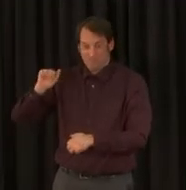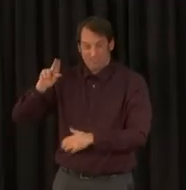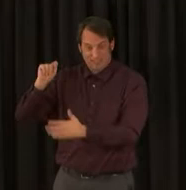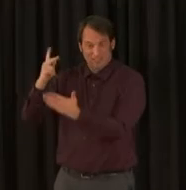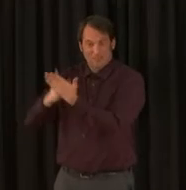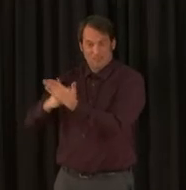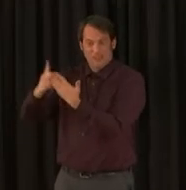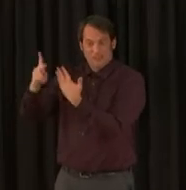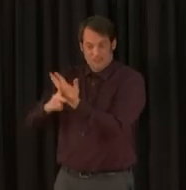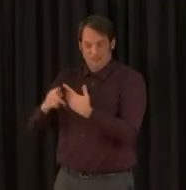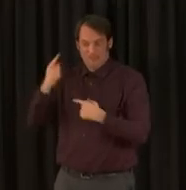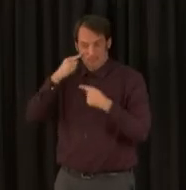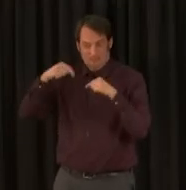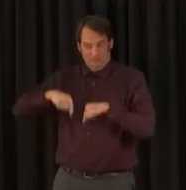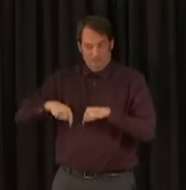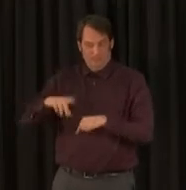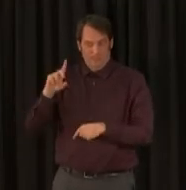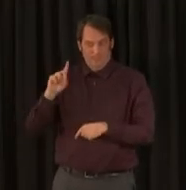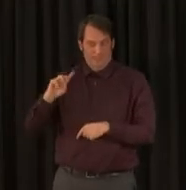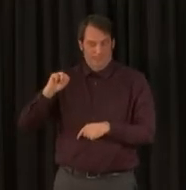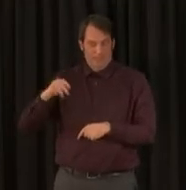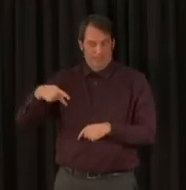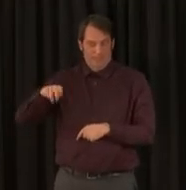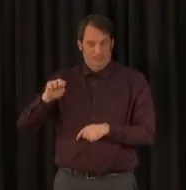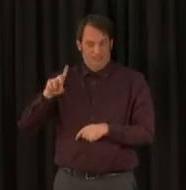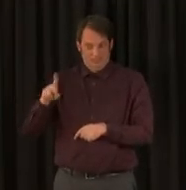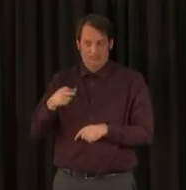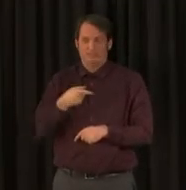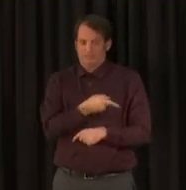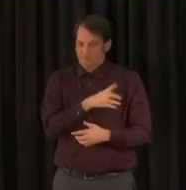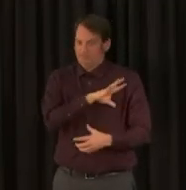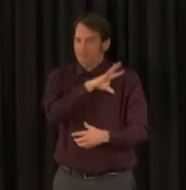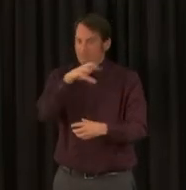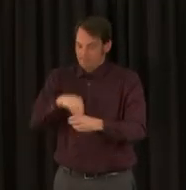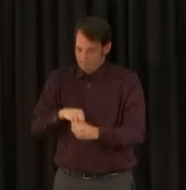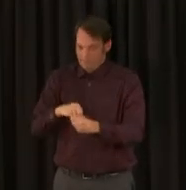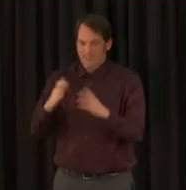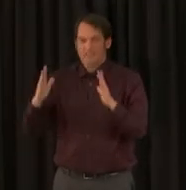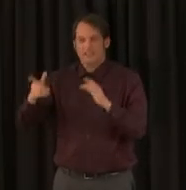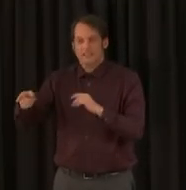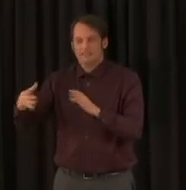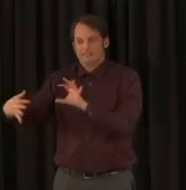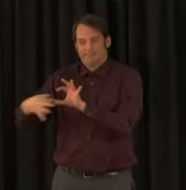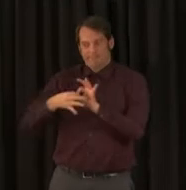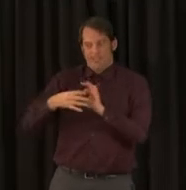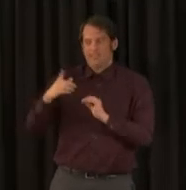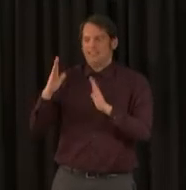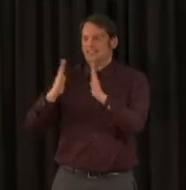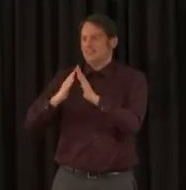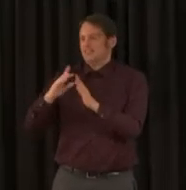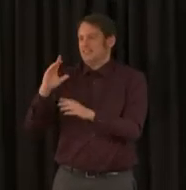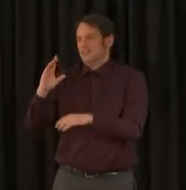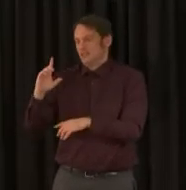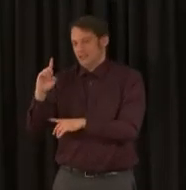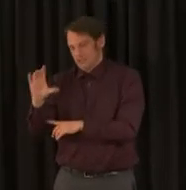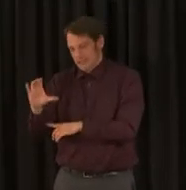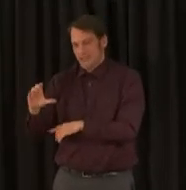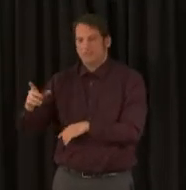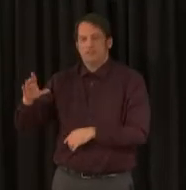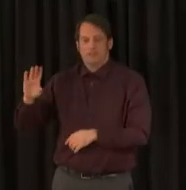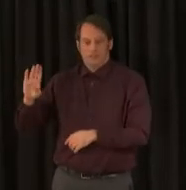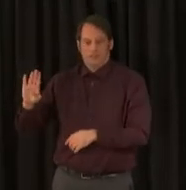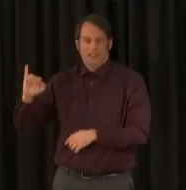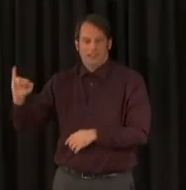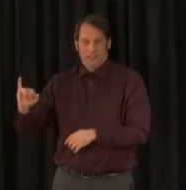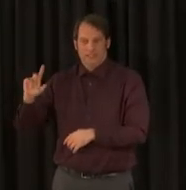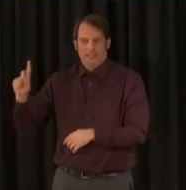in DMPED with Mayor Bowser. The Downtown DC bid has a grant program of its own, so I want to bring into the